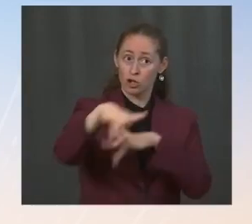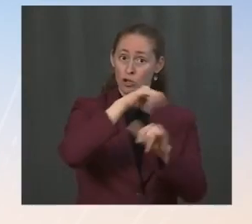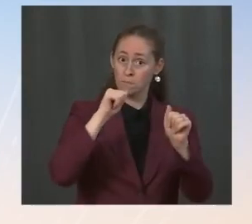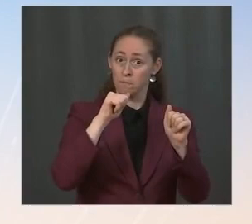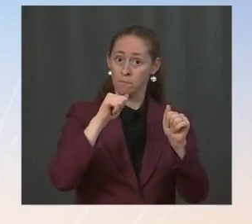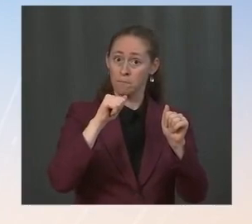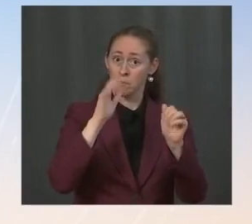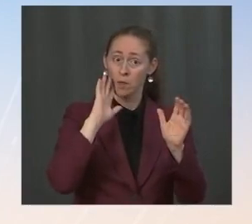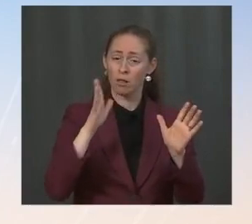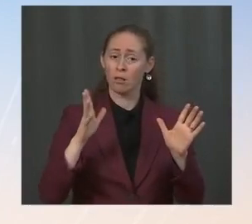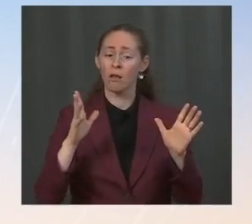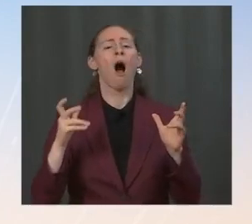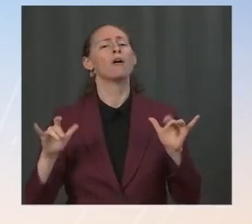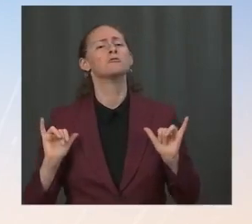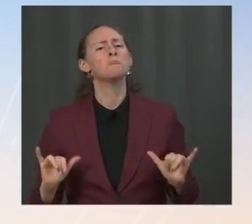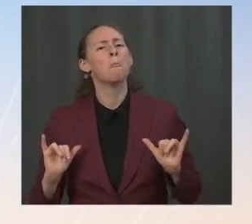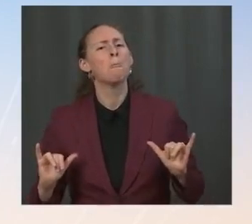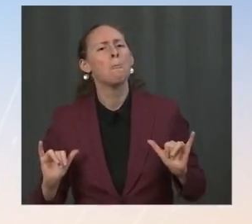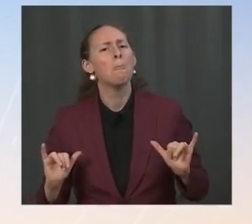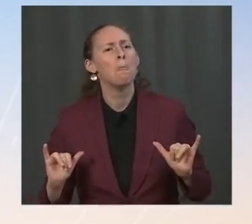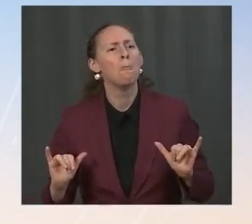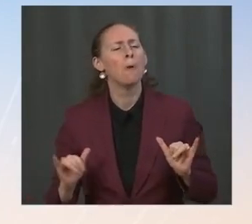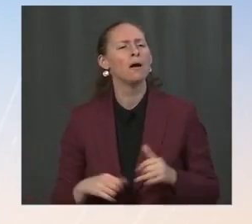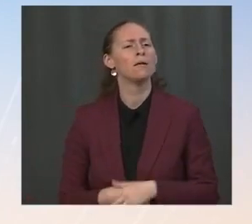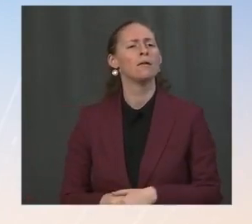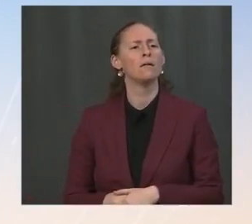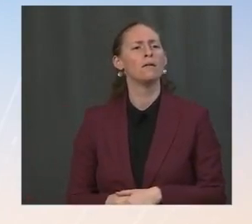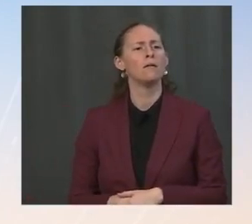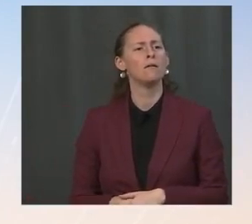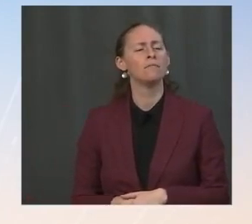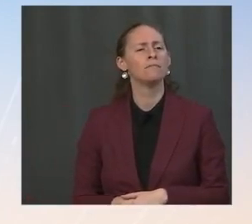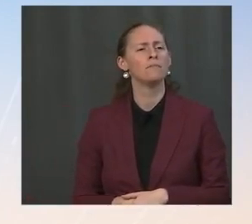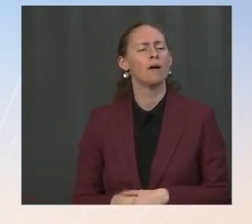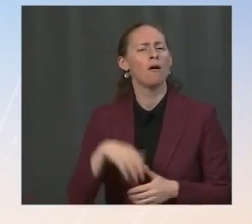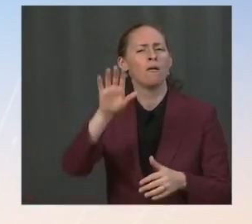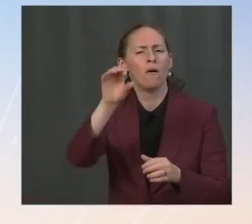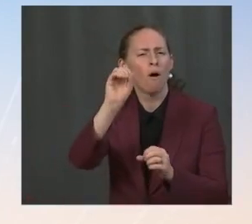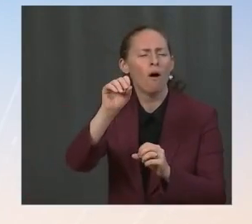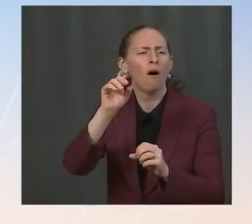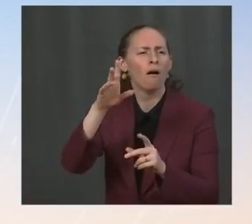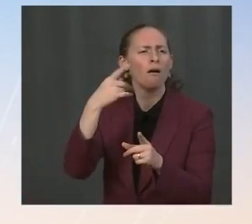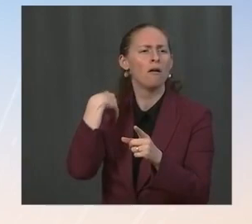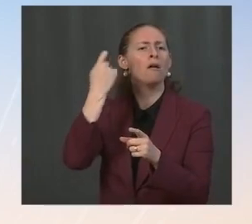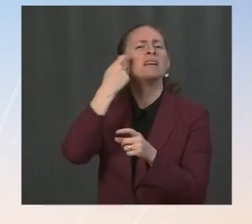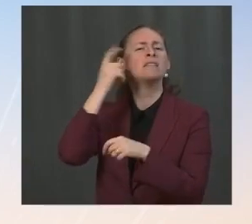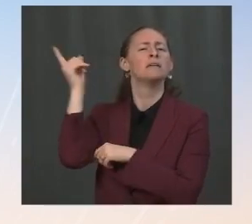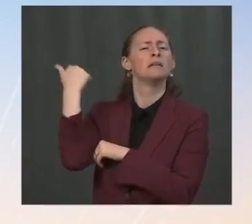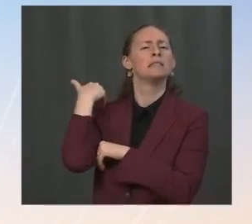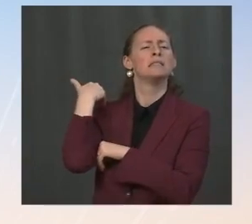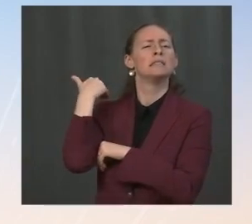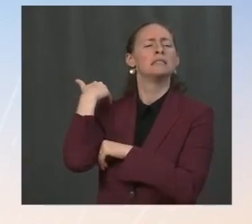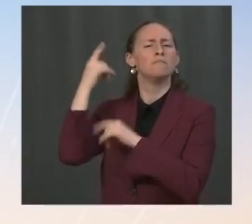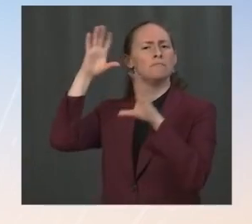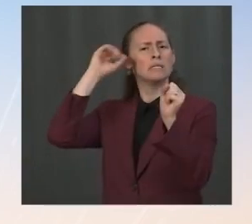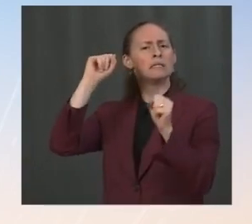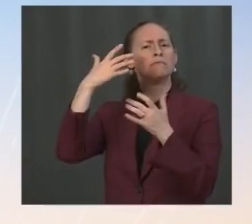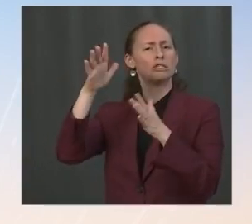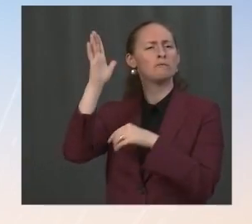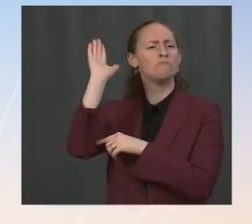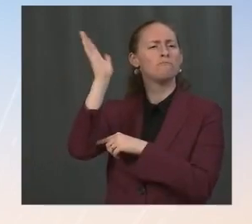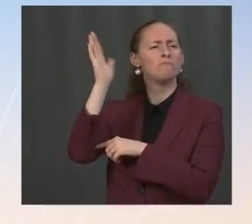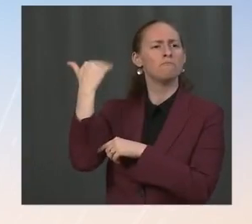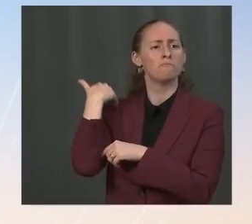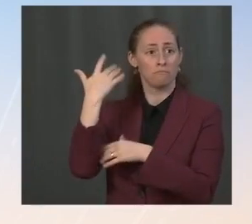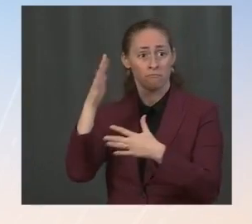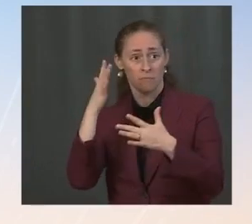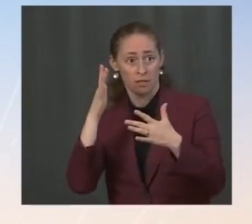Okay. Did the president, based on his public comments over the last few days, did the president see this coming?